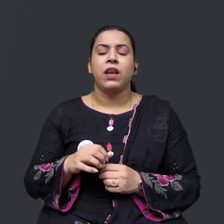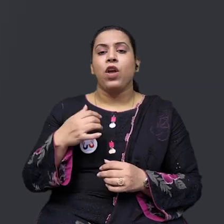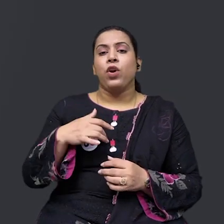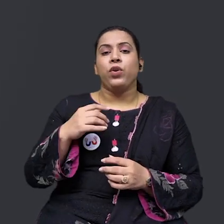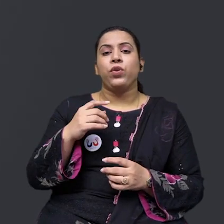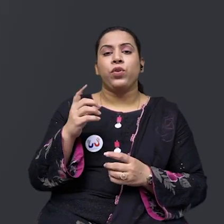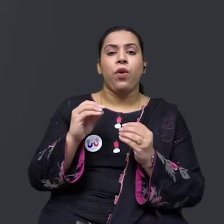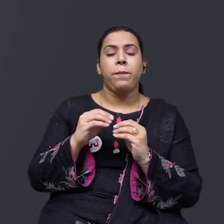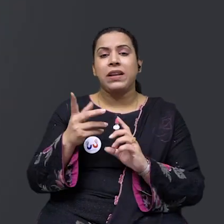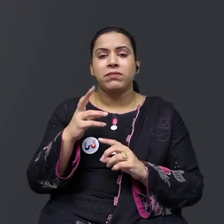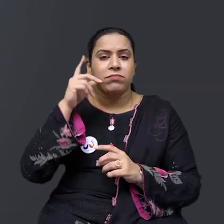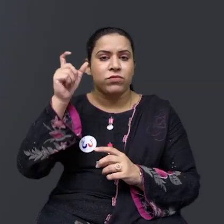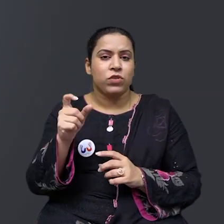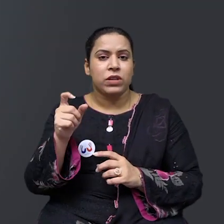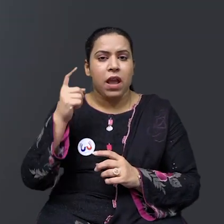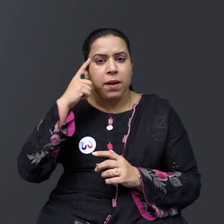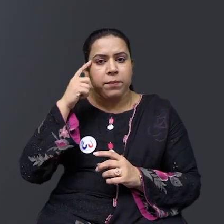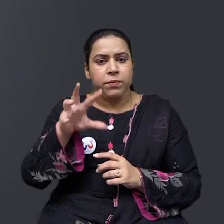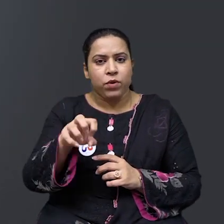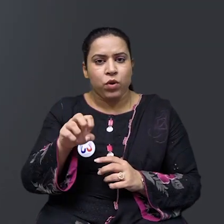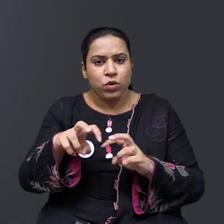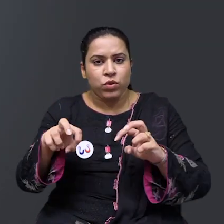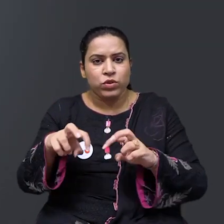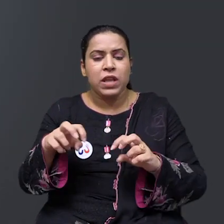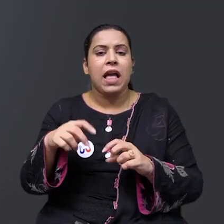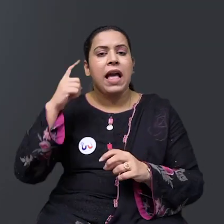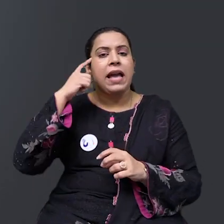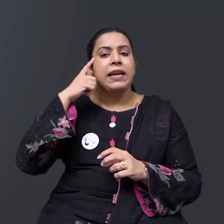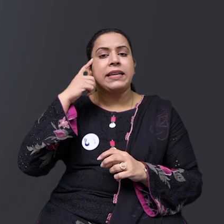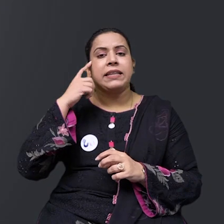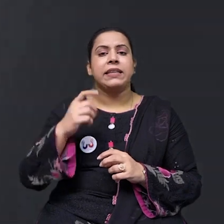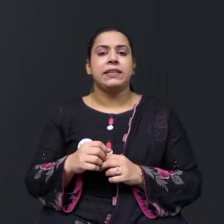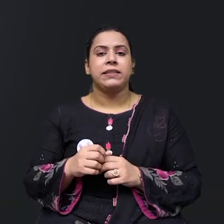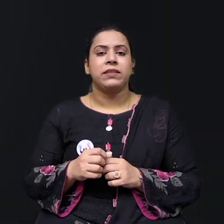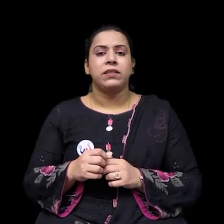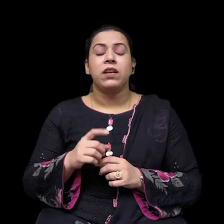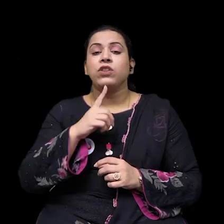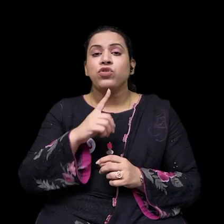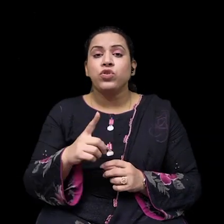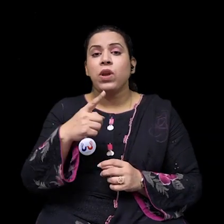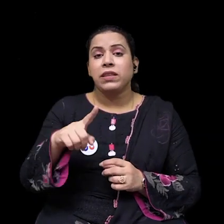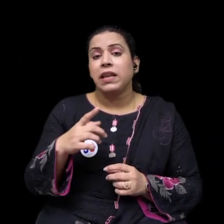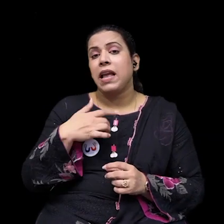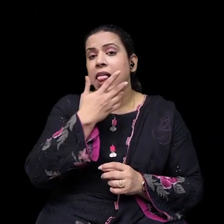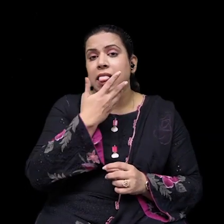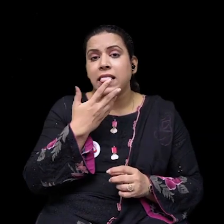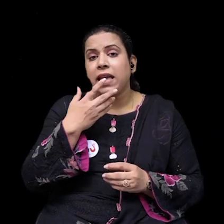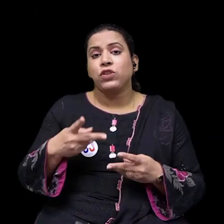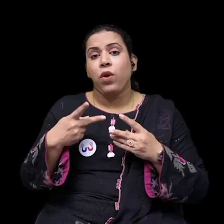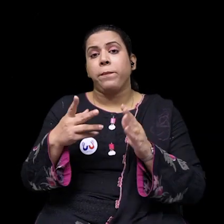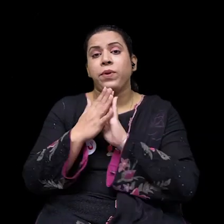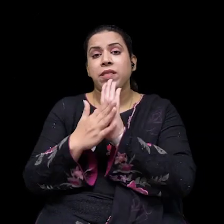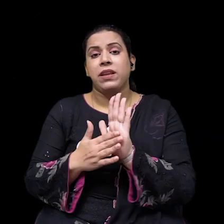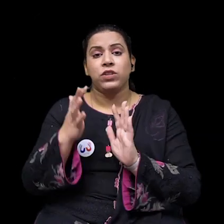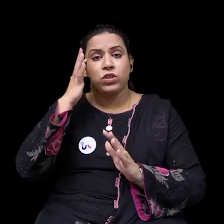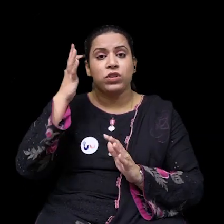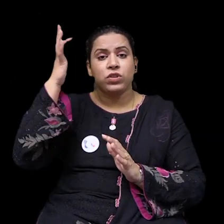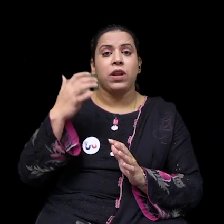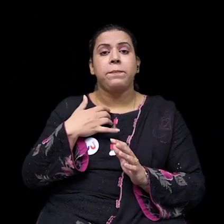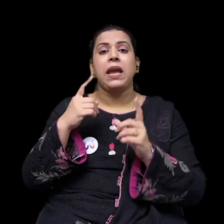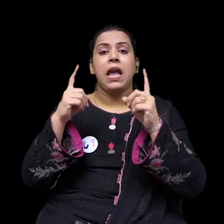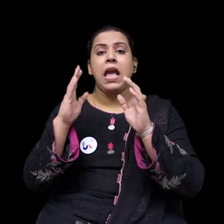romanticized approach to their pictures. And I think for me, that's true in the case where I like to present a story with each of my